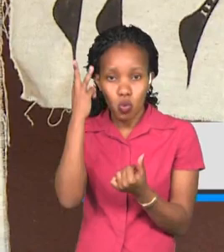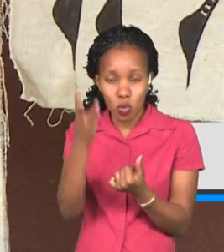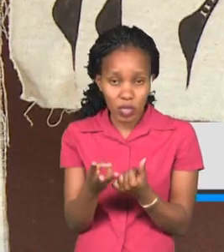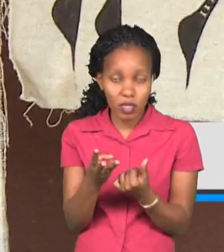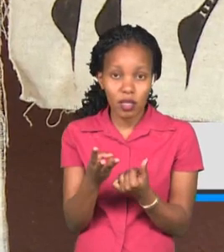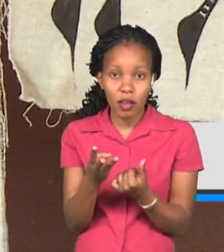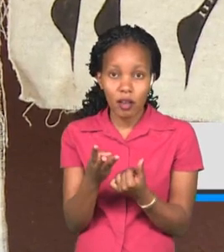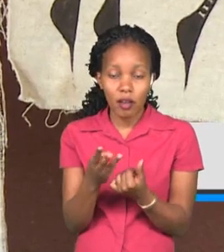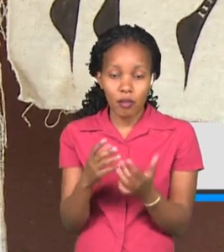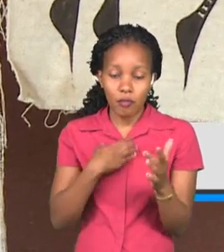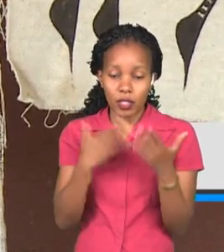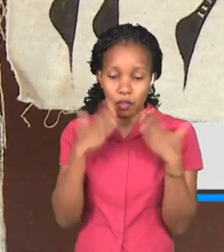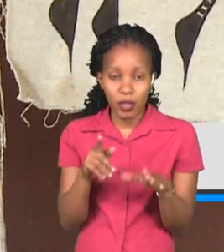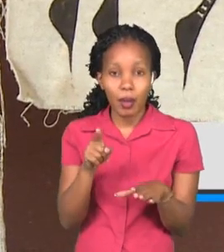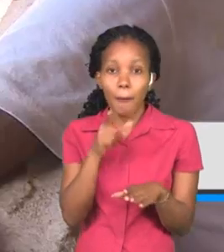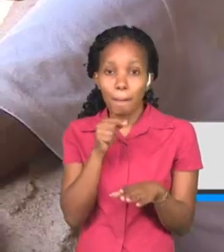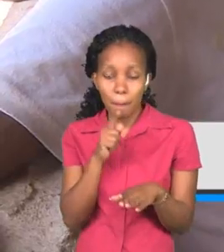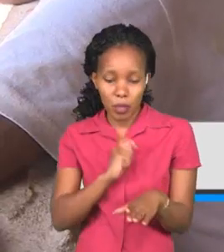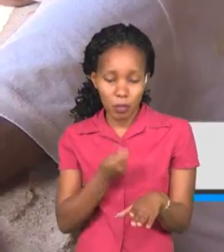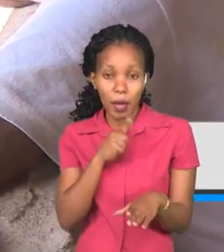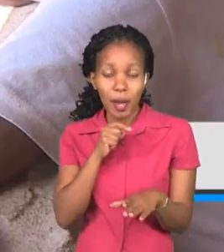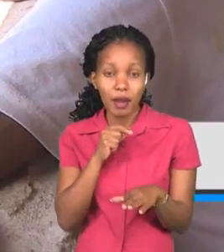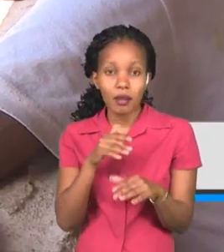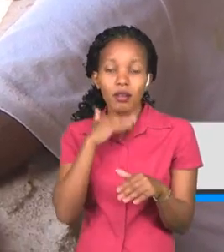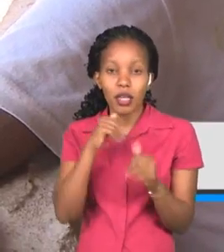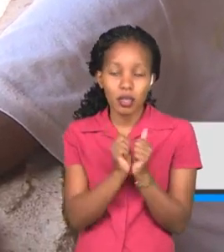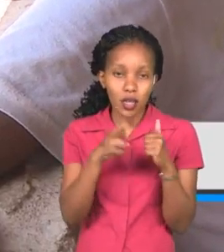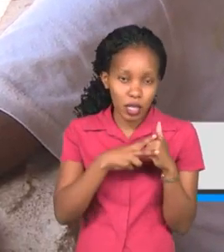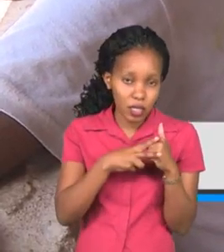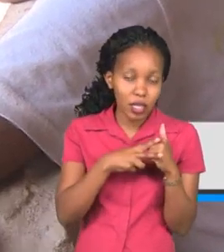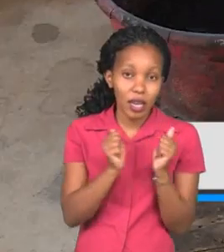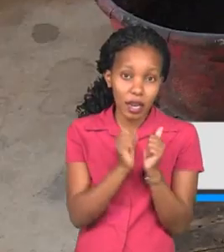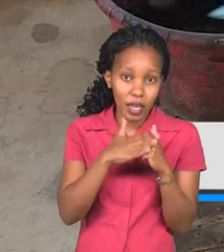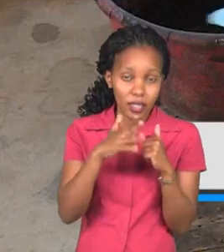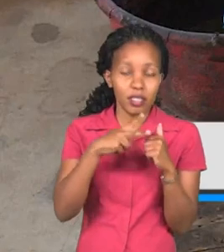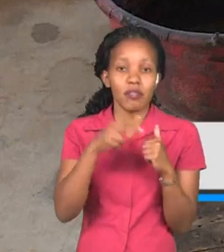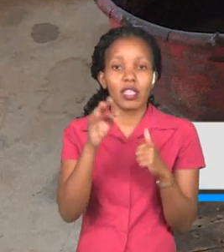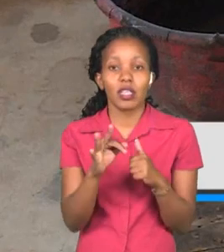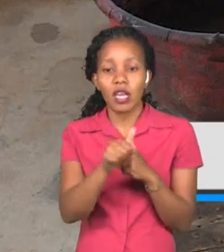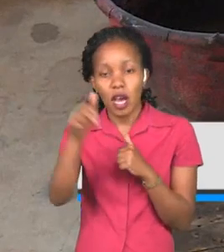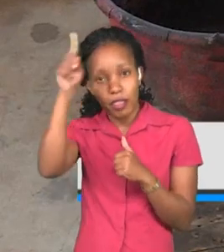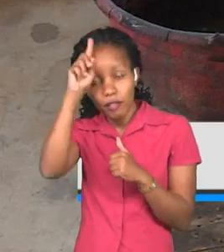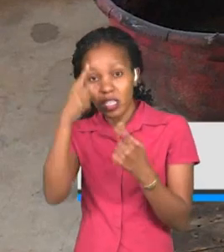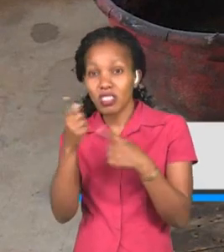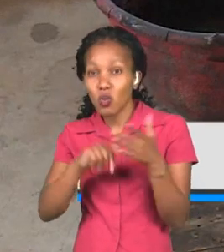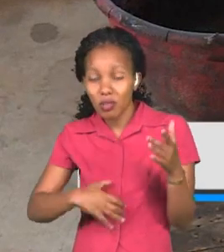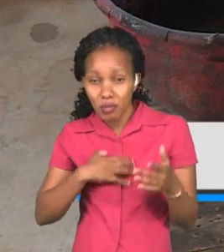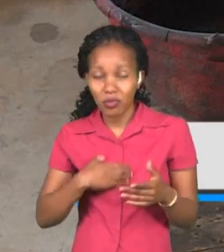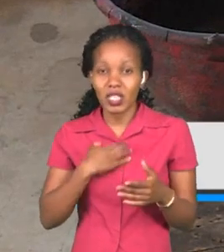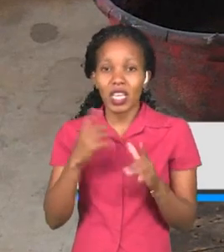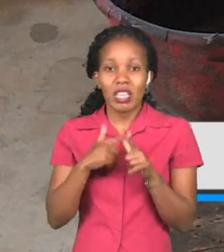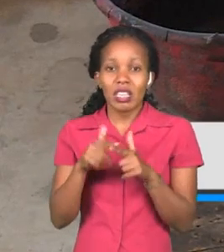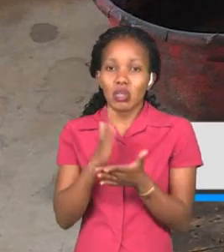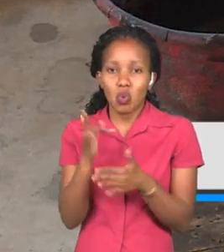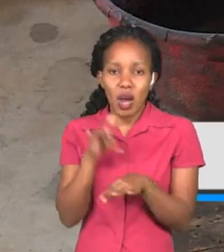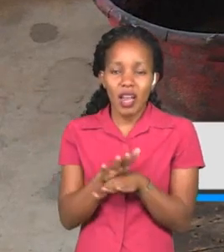visit. Picasso died in 1973 at the age of 91. And other villagers concede that his visit was probably